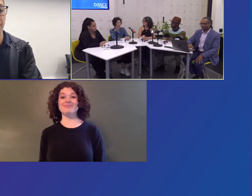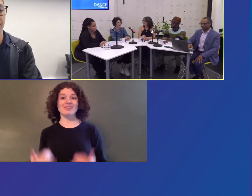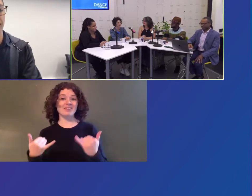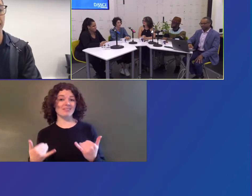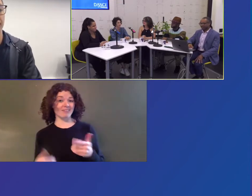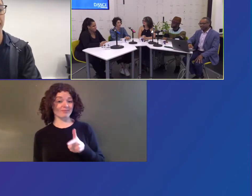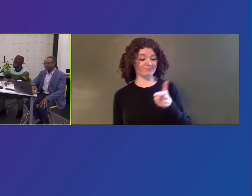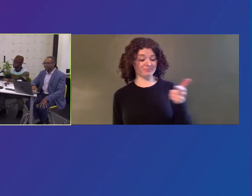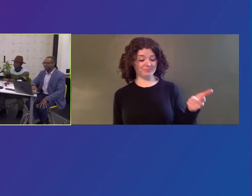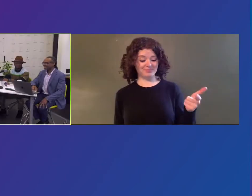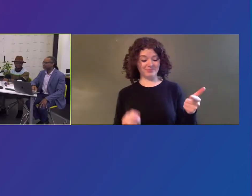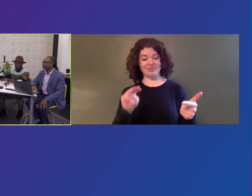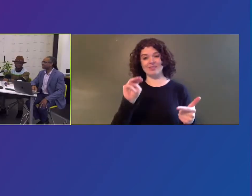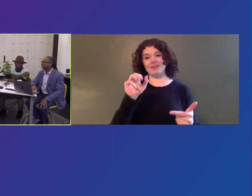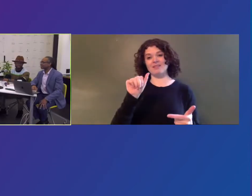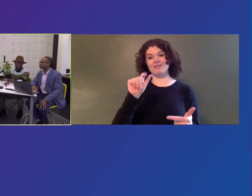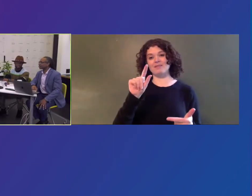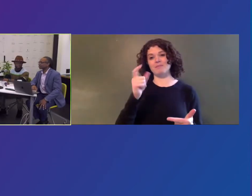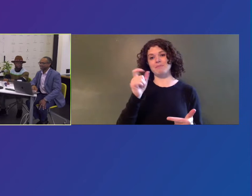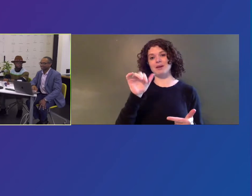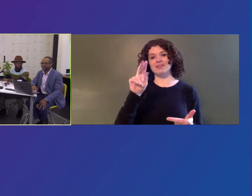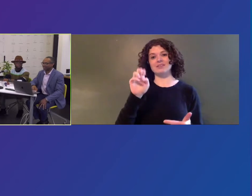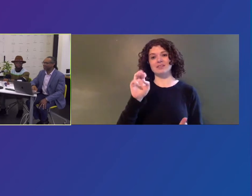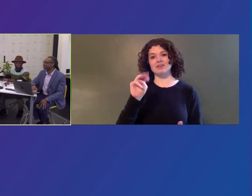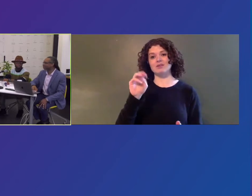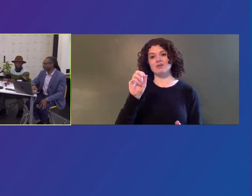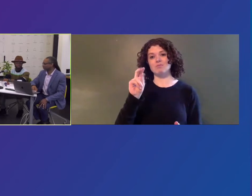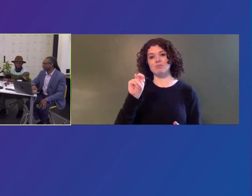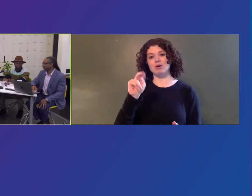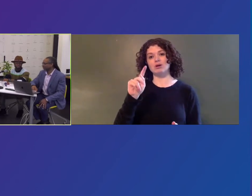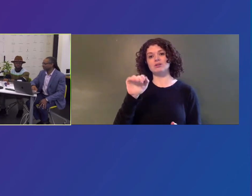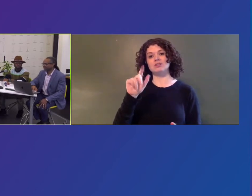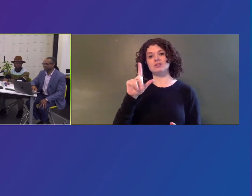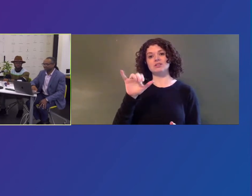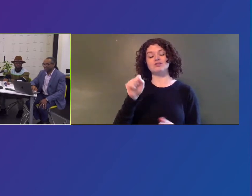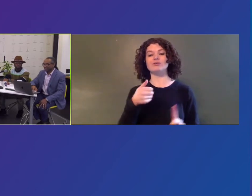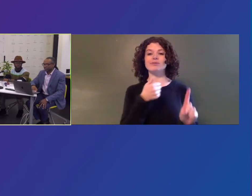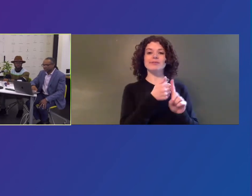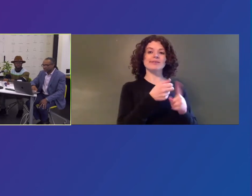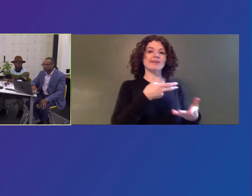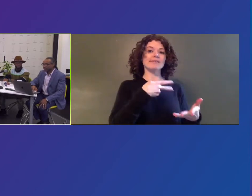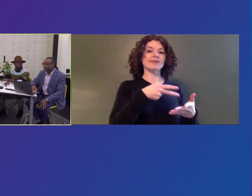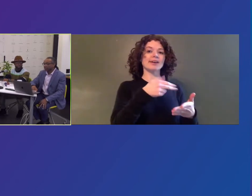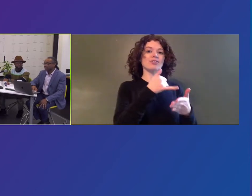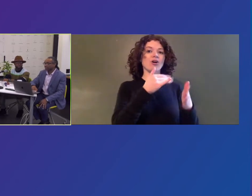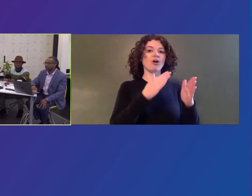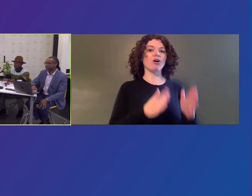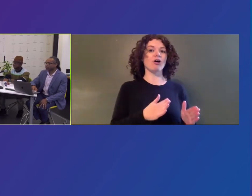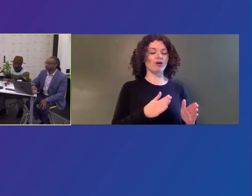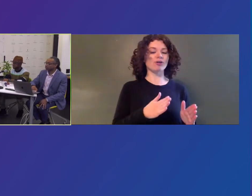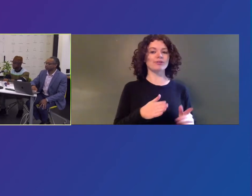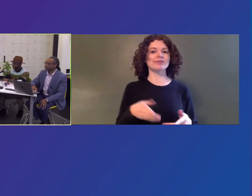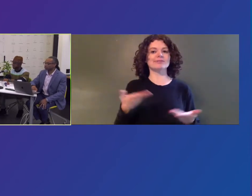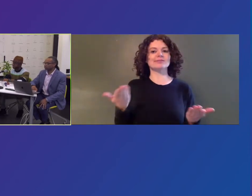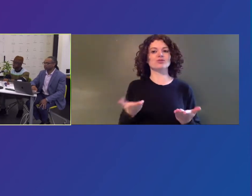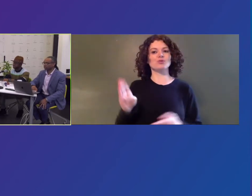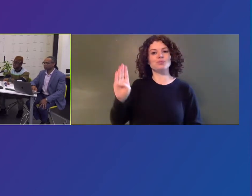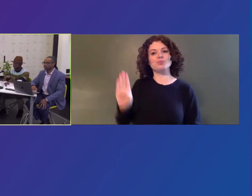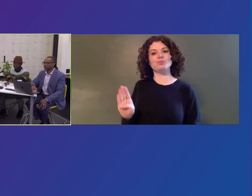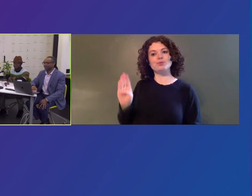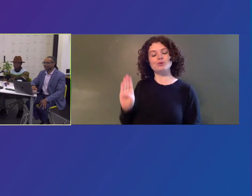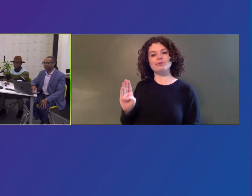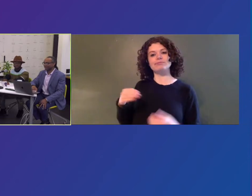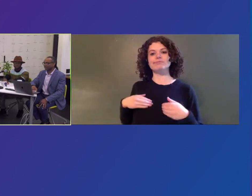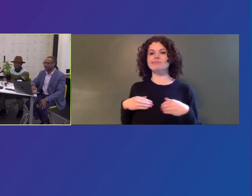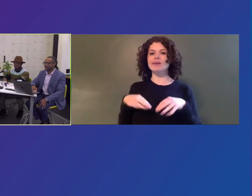Montiless. Maxine is a dance artist based in Brooklyn. She has a BFA in dance from the University of the